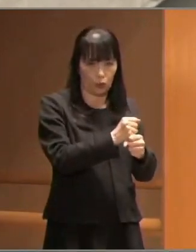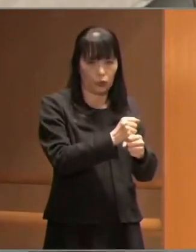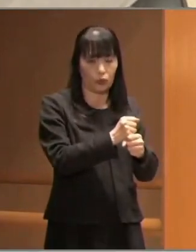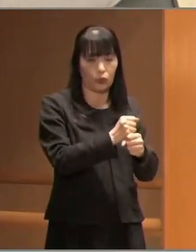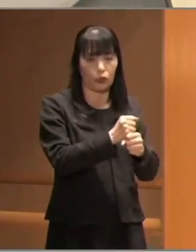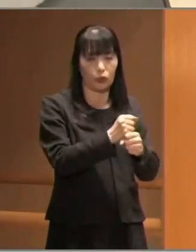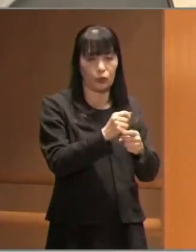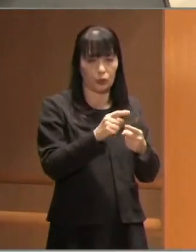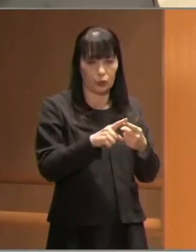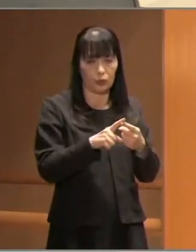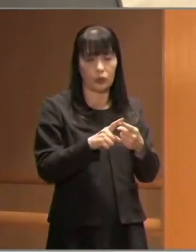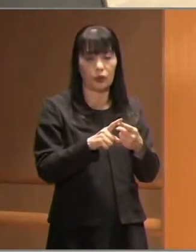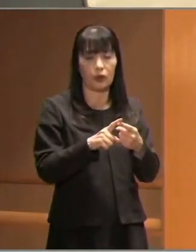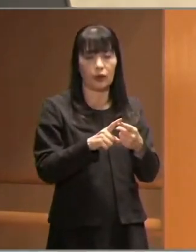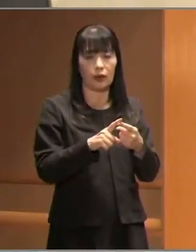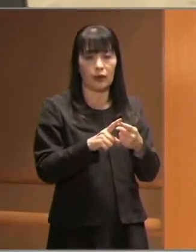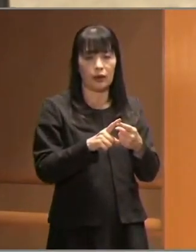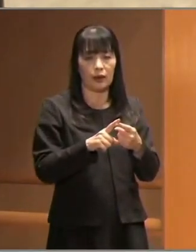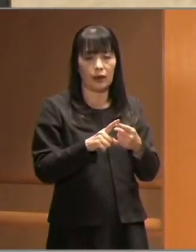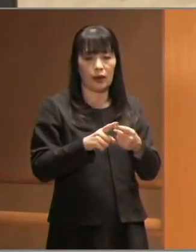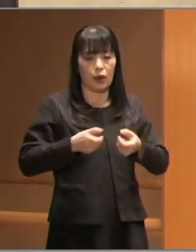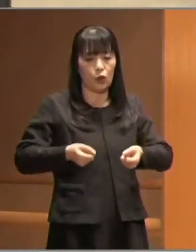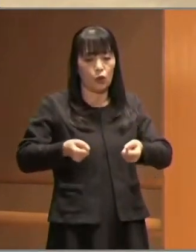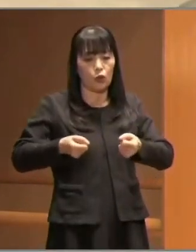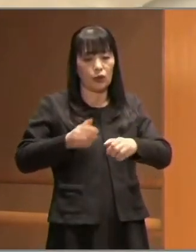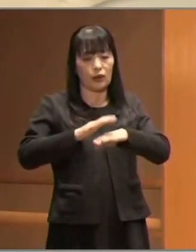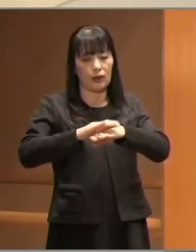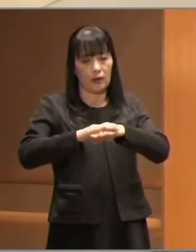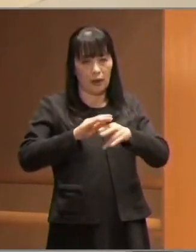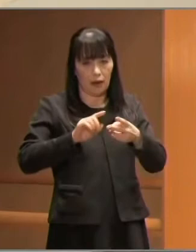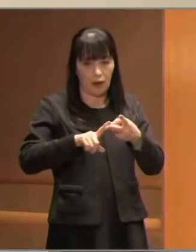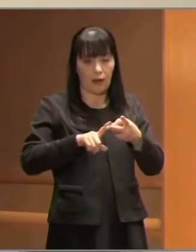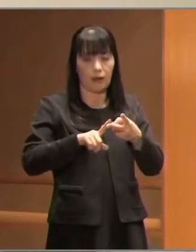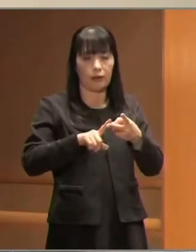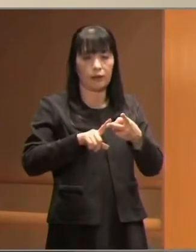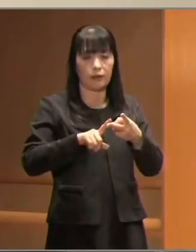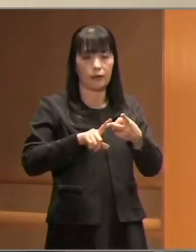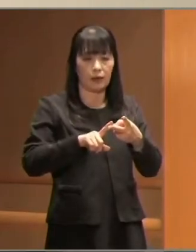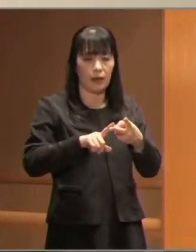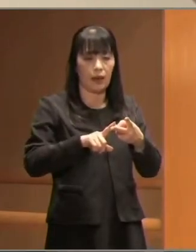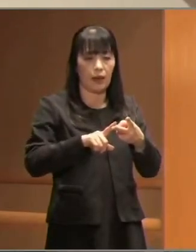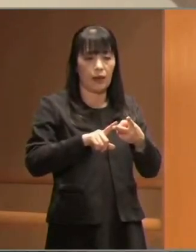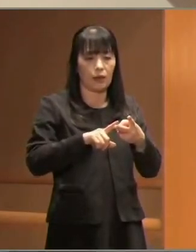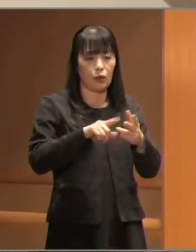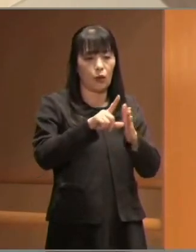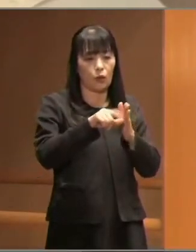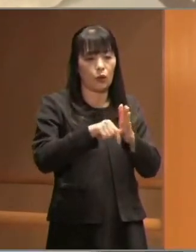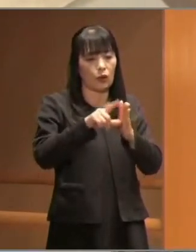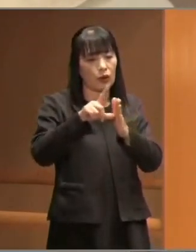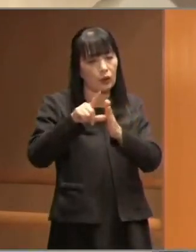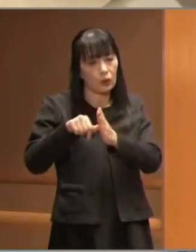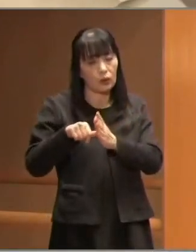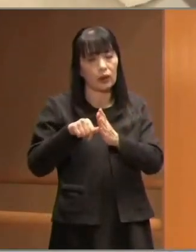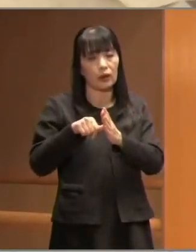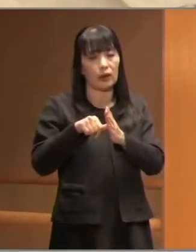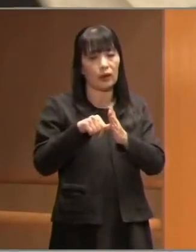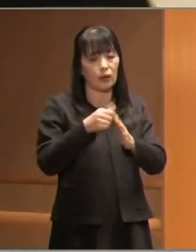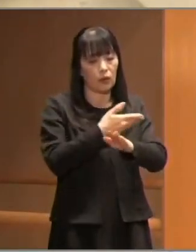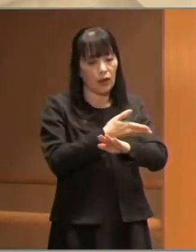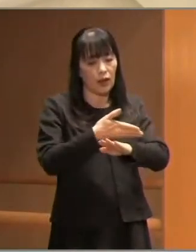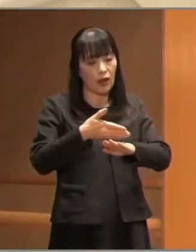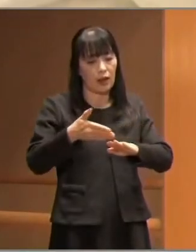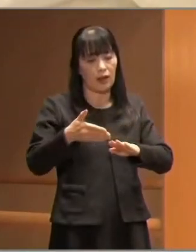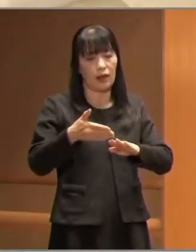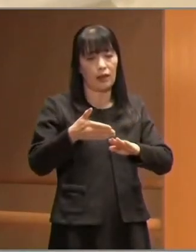according to the purpose, the tools for paper making and the method of paper making are